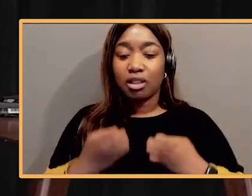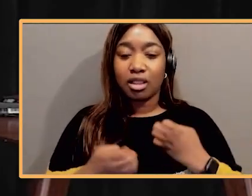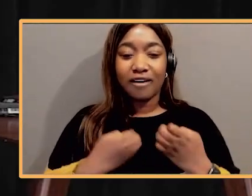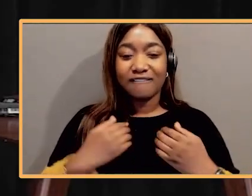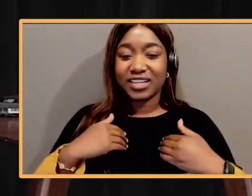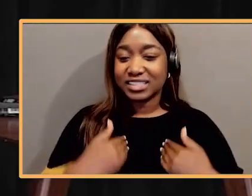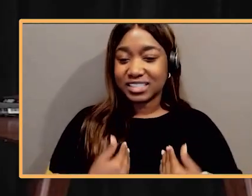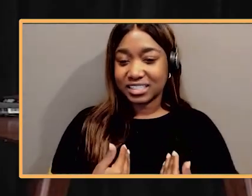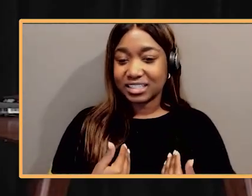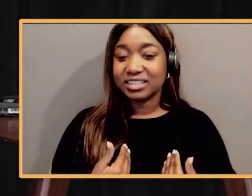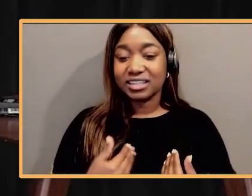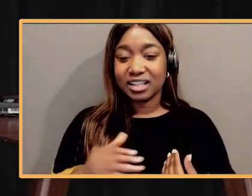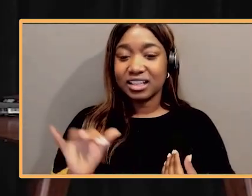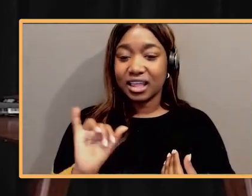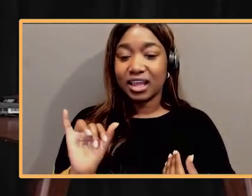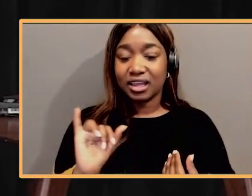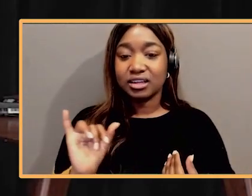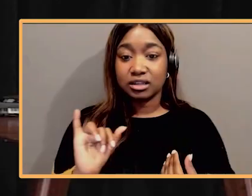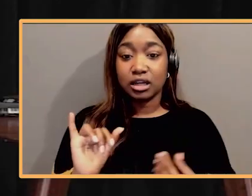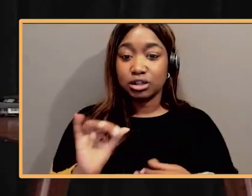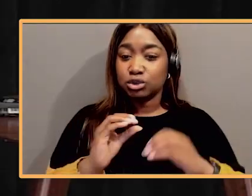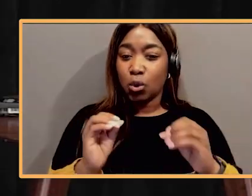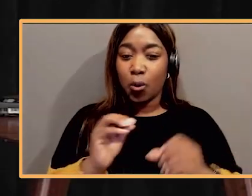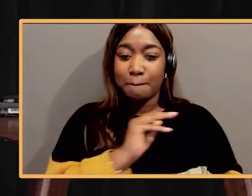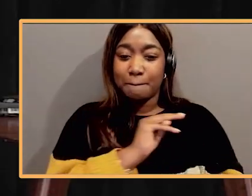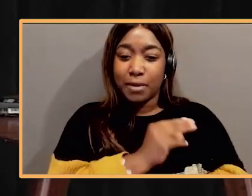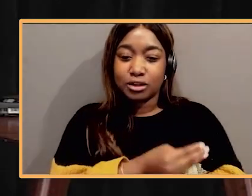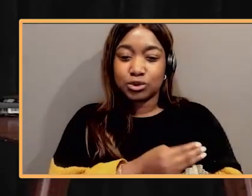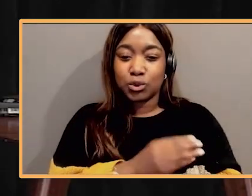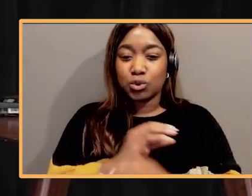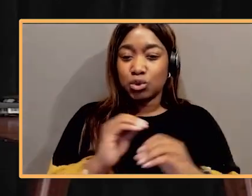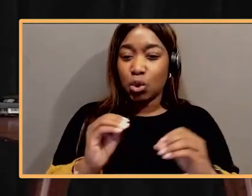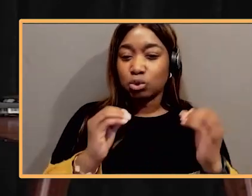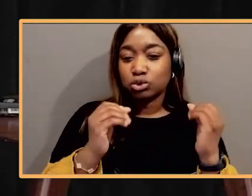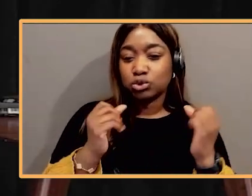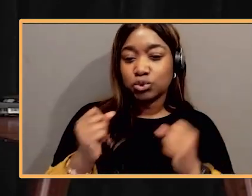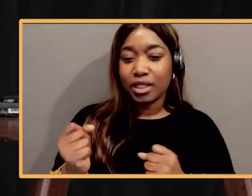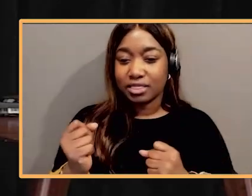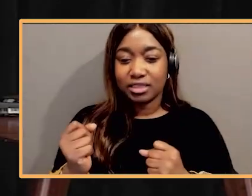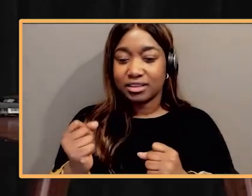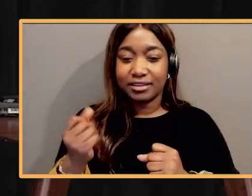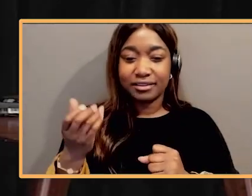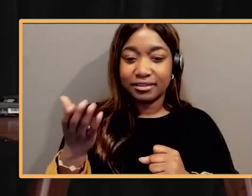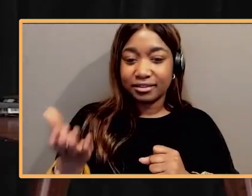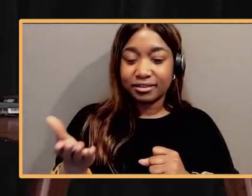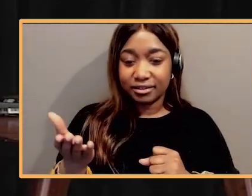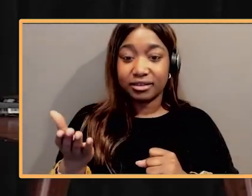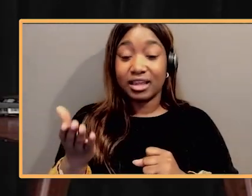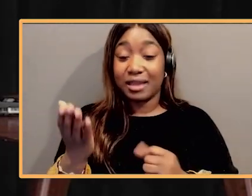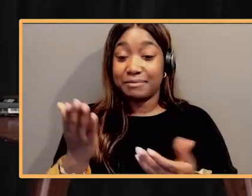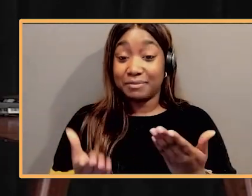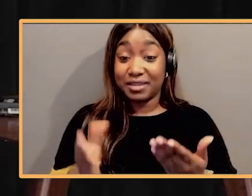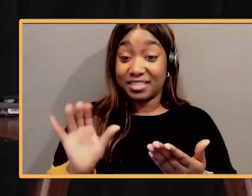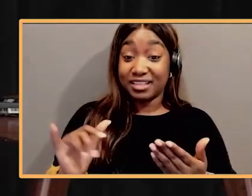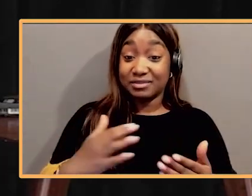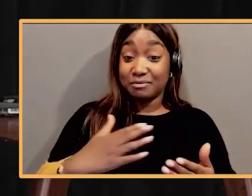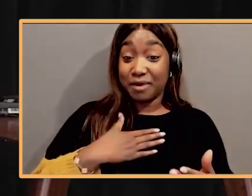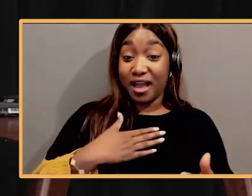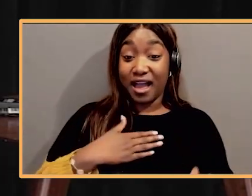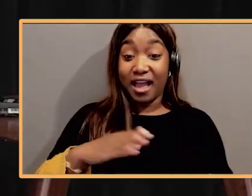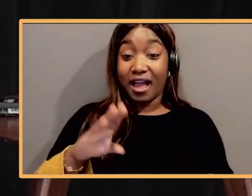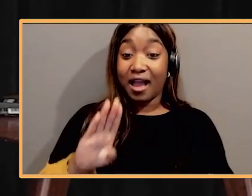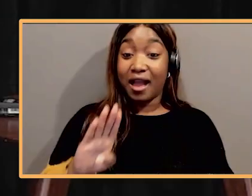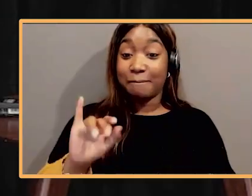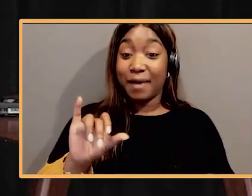fatigue, like no muscle, no strength. And that might be my bias, my